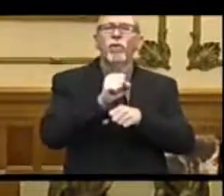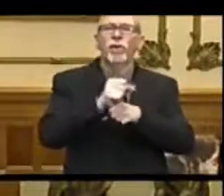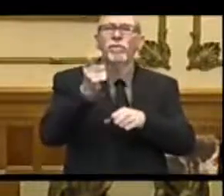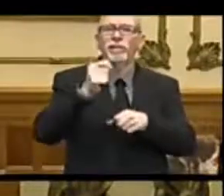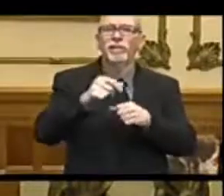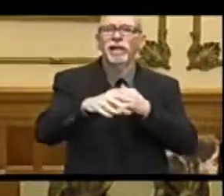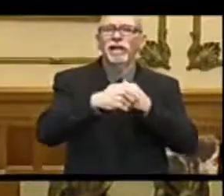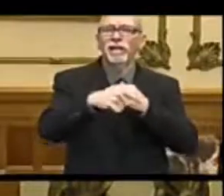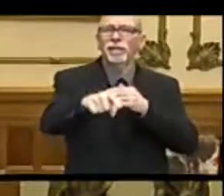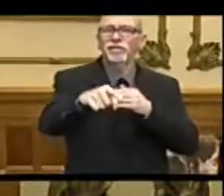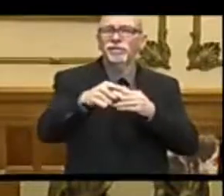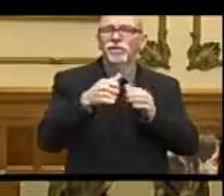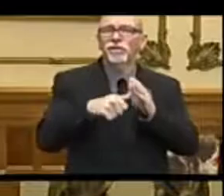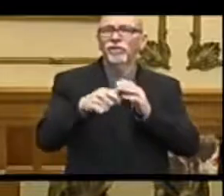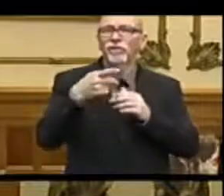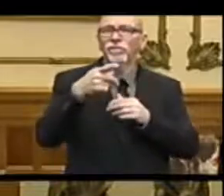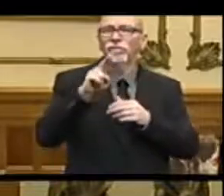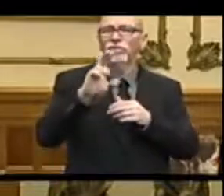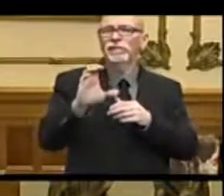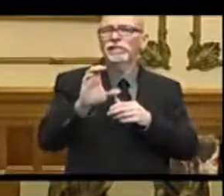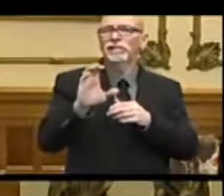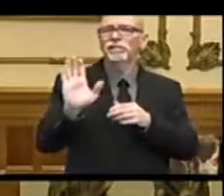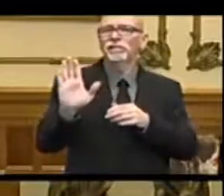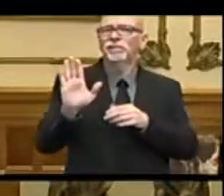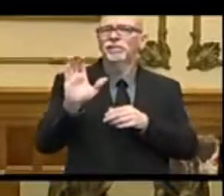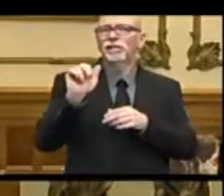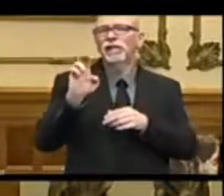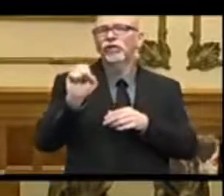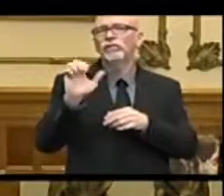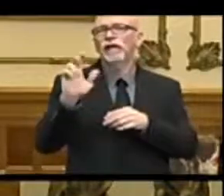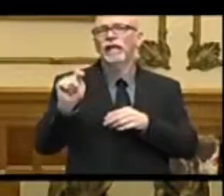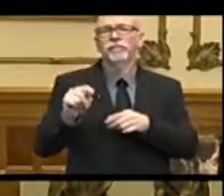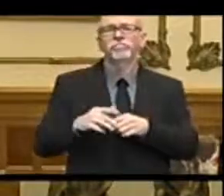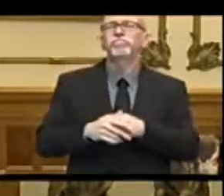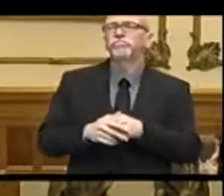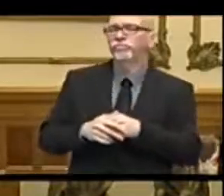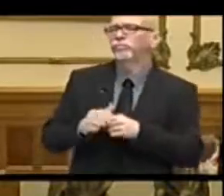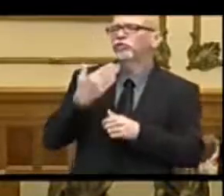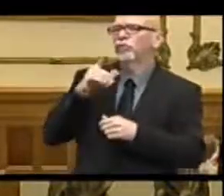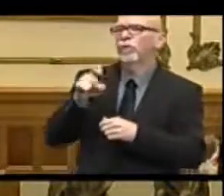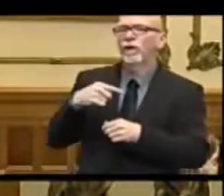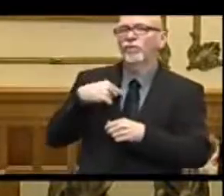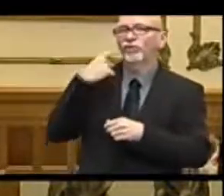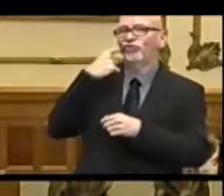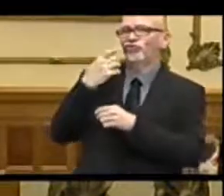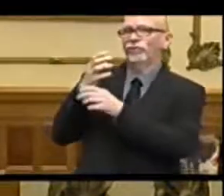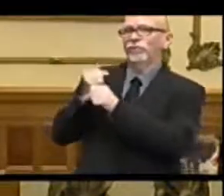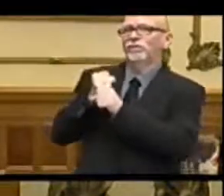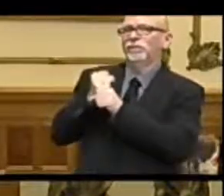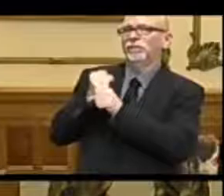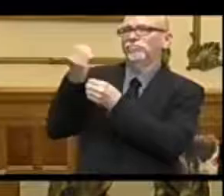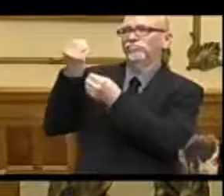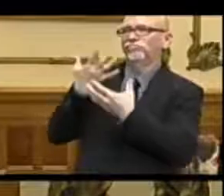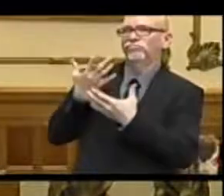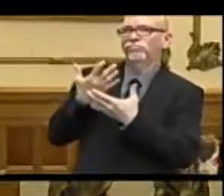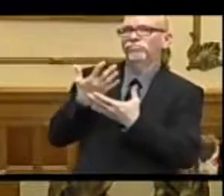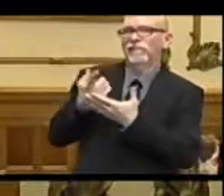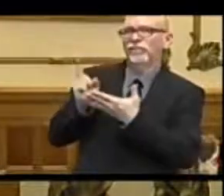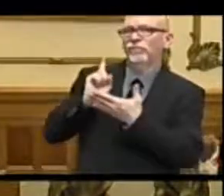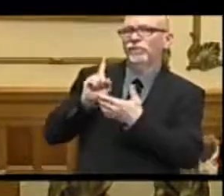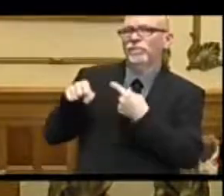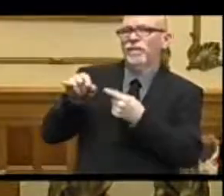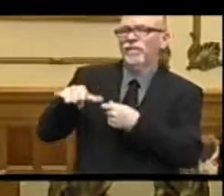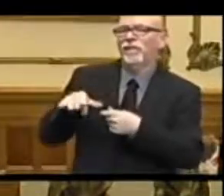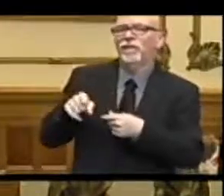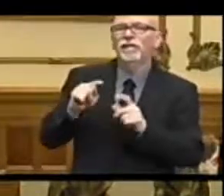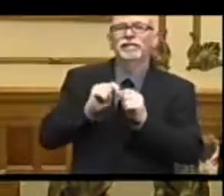benefits under the PUEC provisions of the CARE Act? It's a good question. We actually just received the guidance on last week on that,